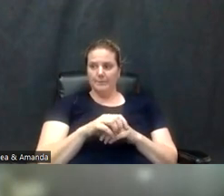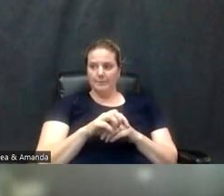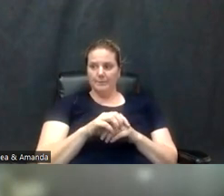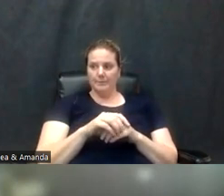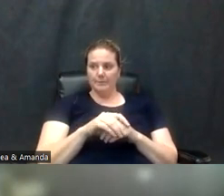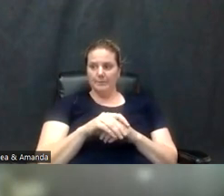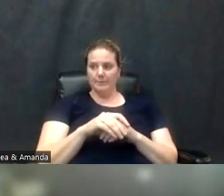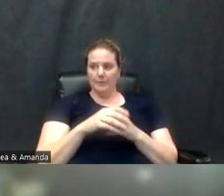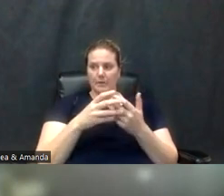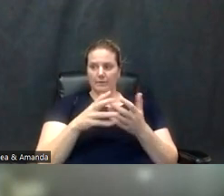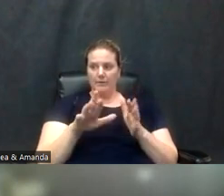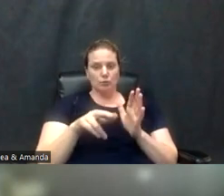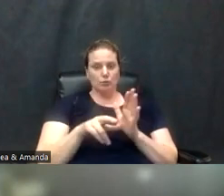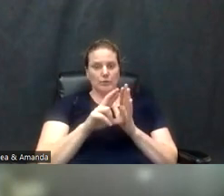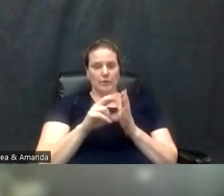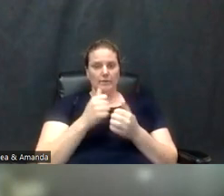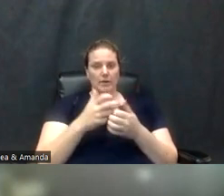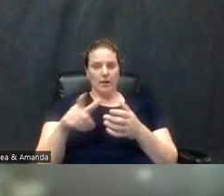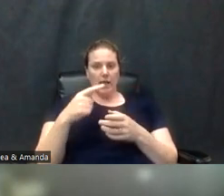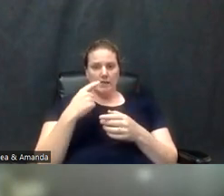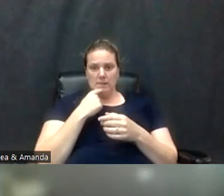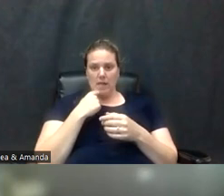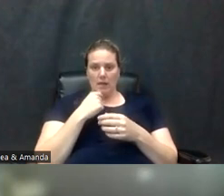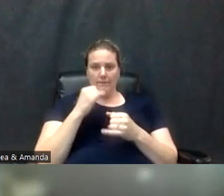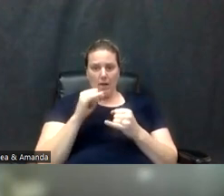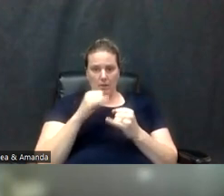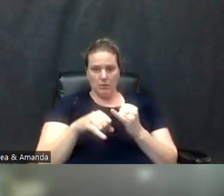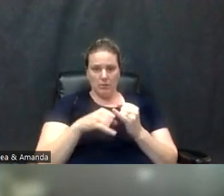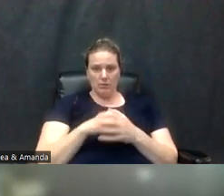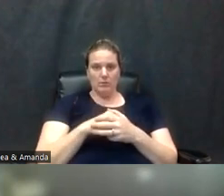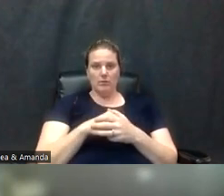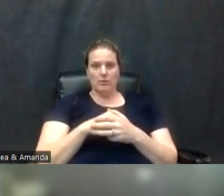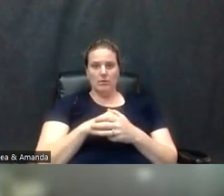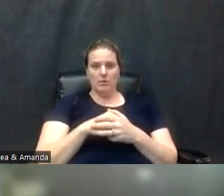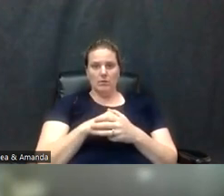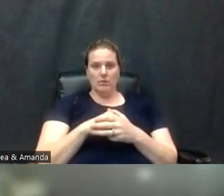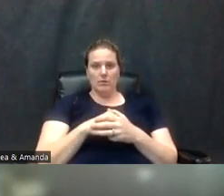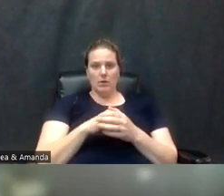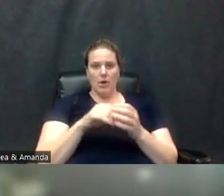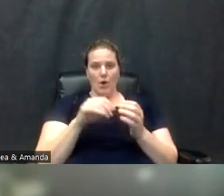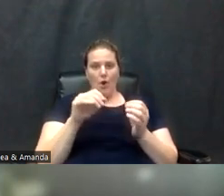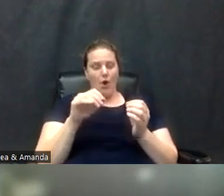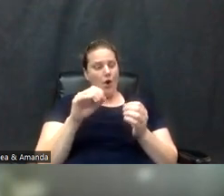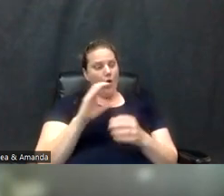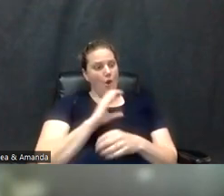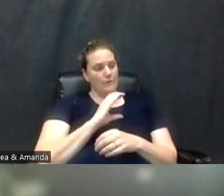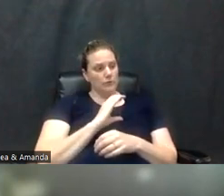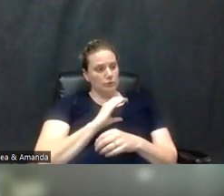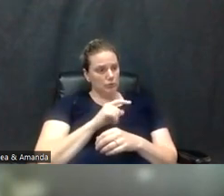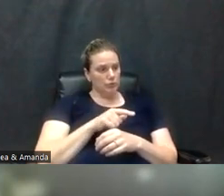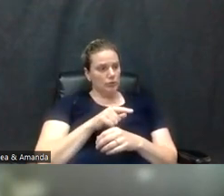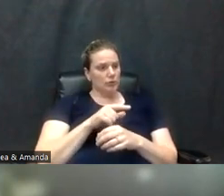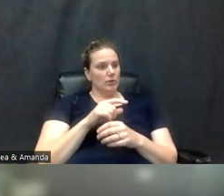review everything, they have the final say. They just say, you know, the officer, this is what they, what they're,